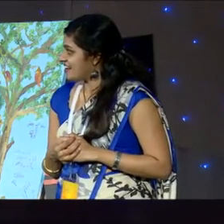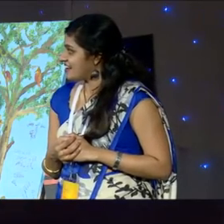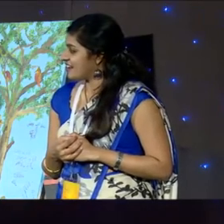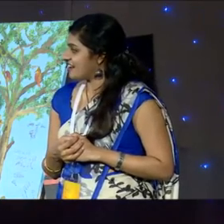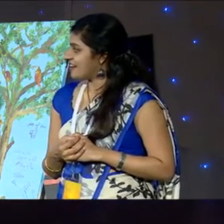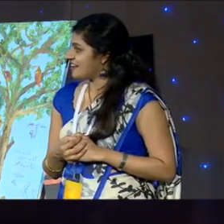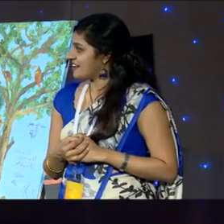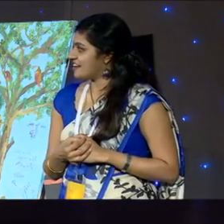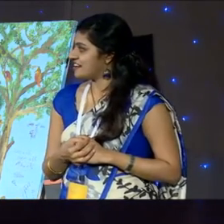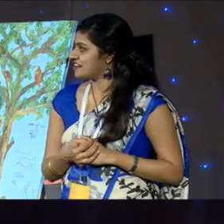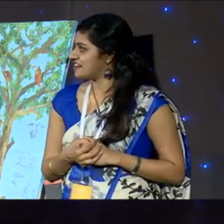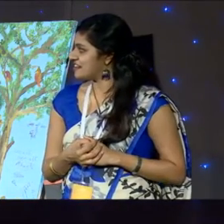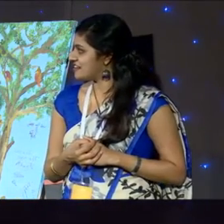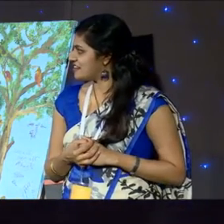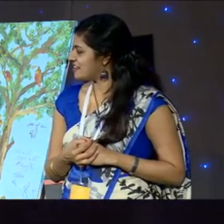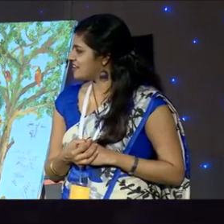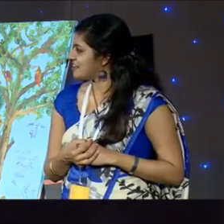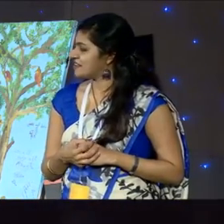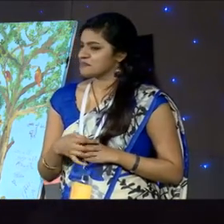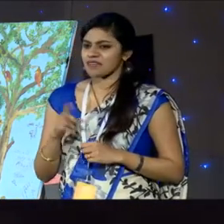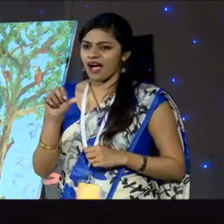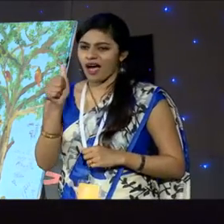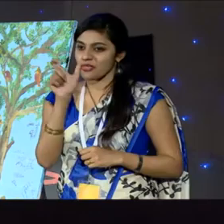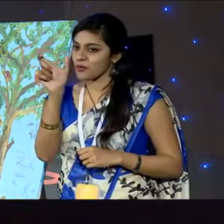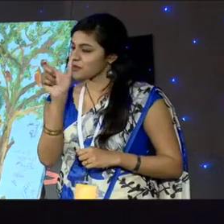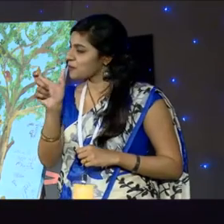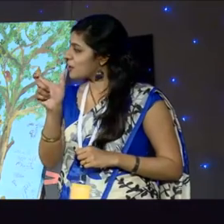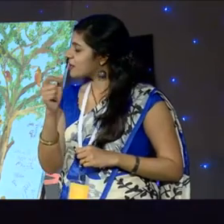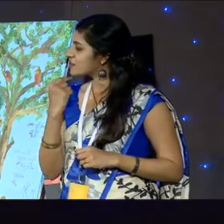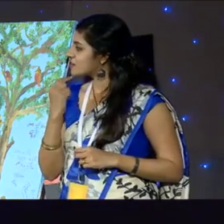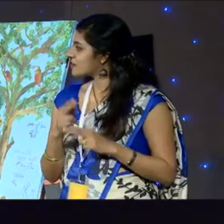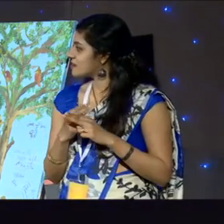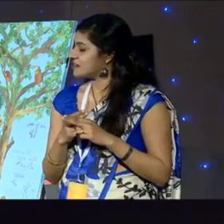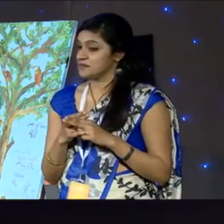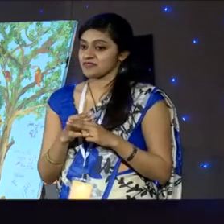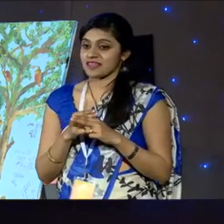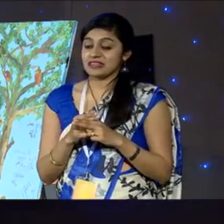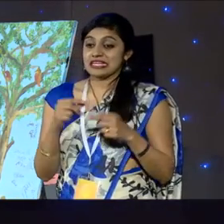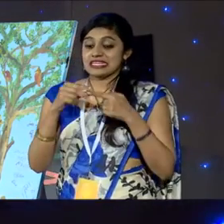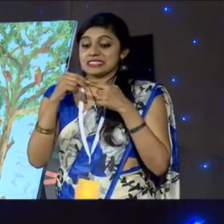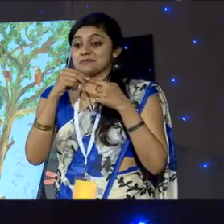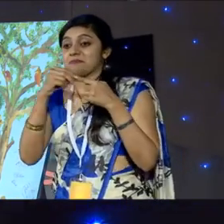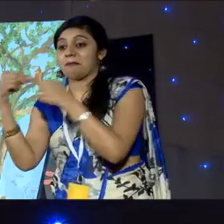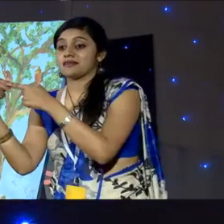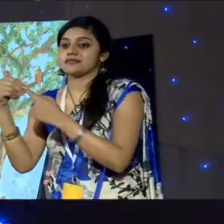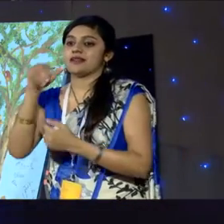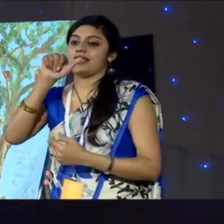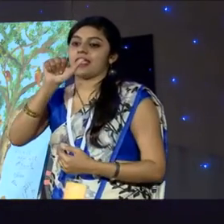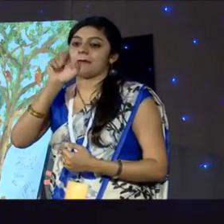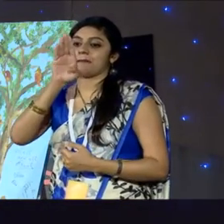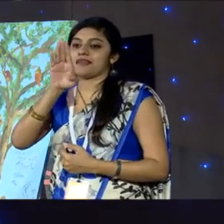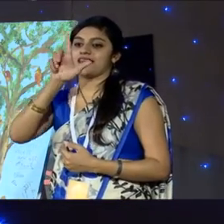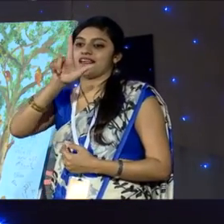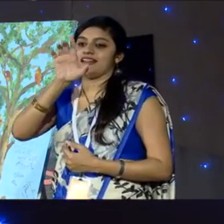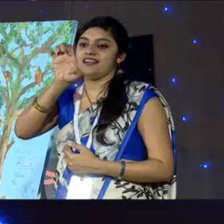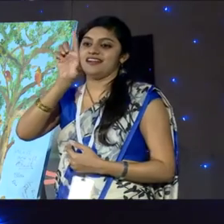abled? Right? That's another funny term. If we were specially abled, at least if I was, I would want